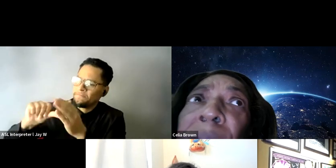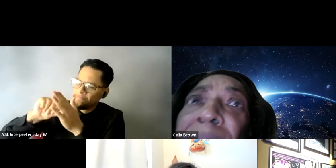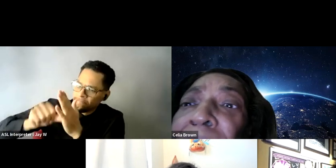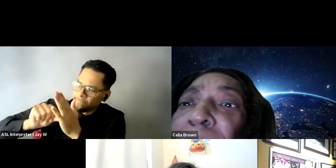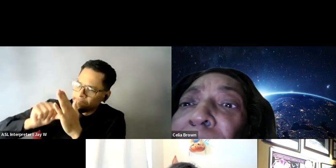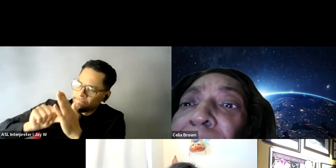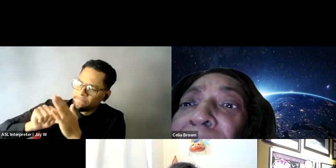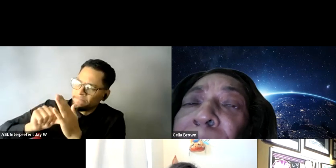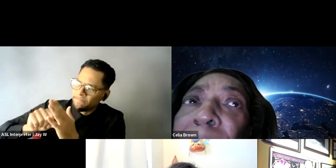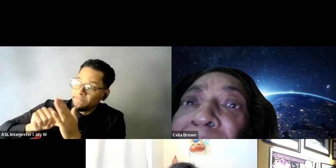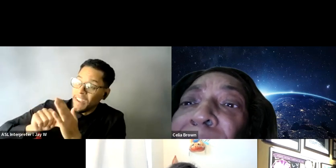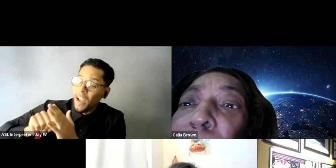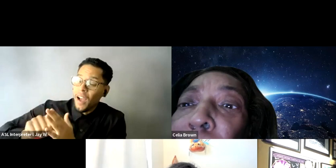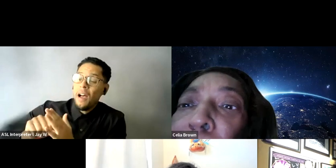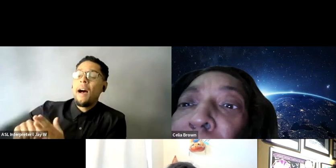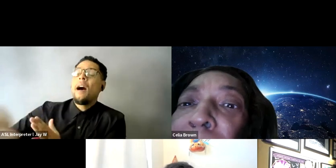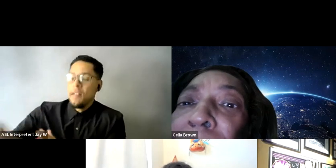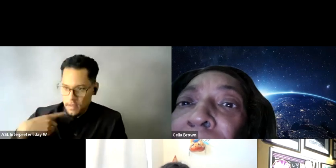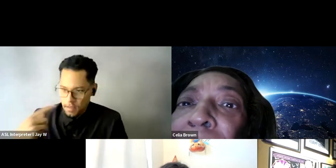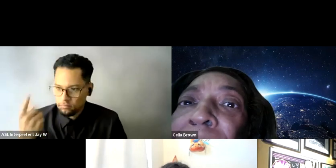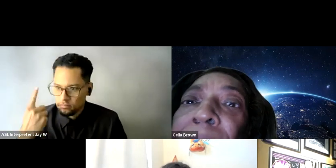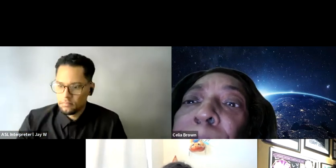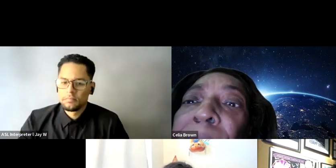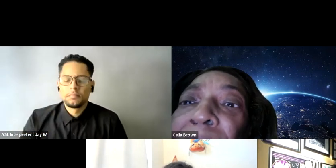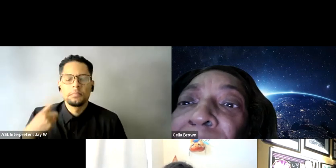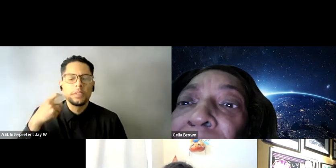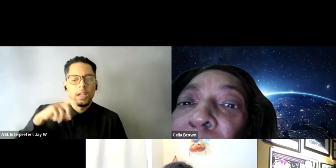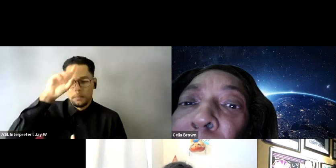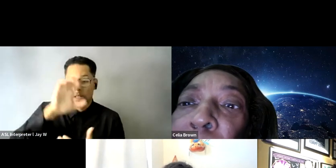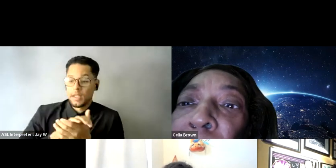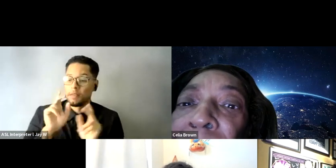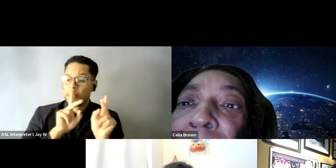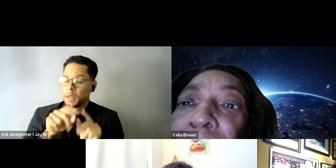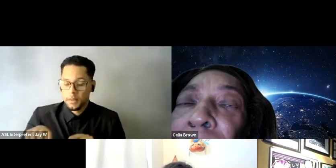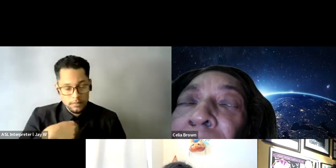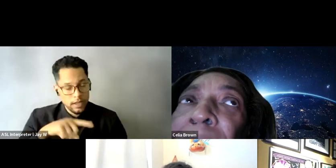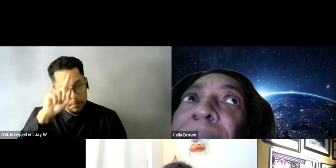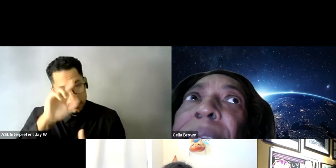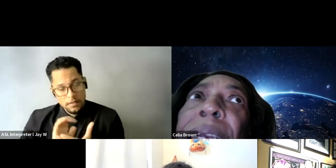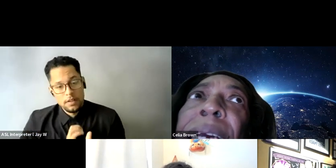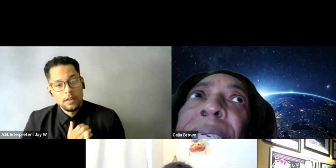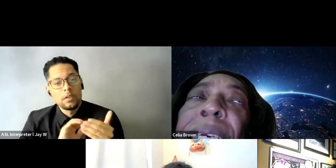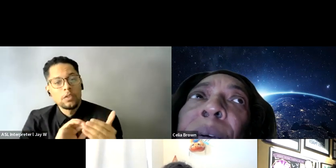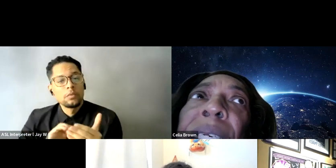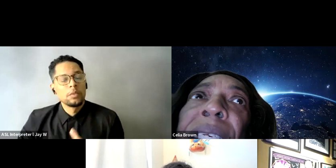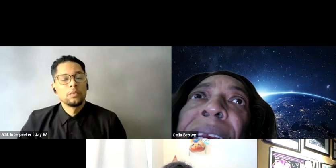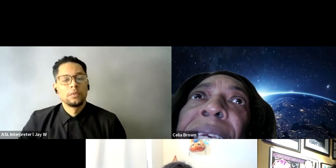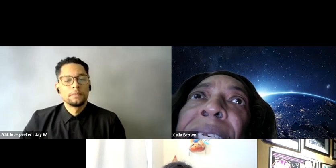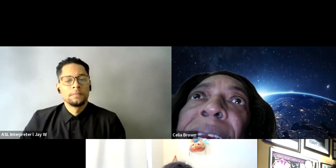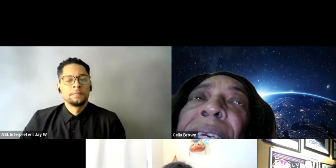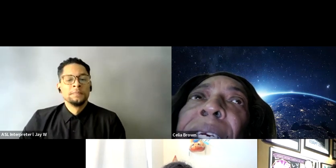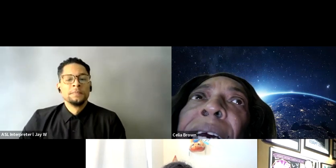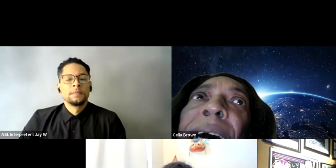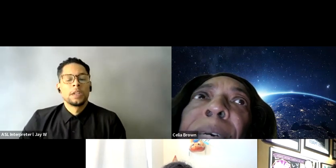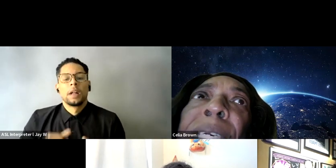will get it because I believe in people and I believe in our community. And the last thing I want to say is